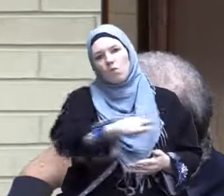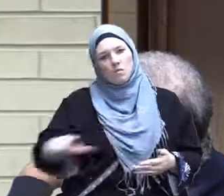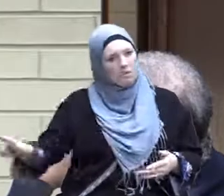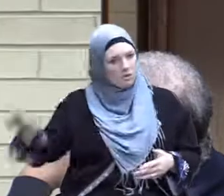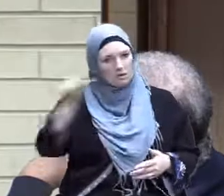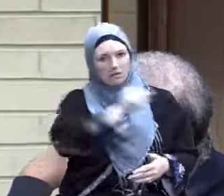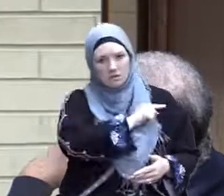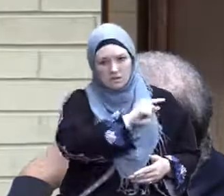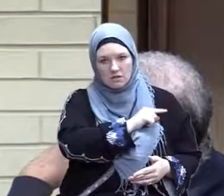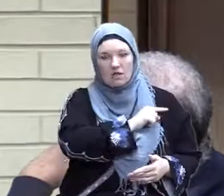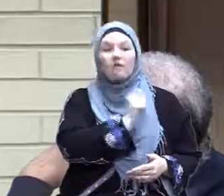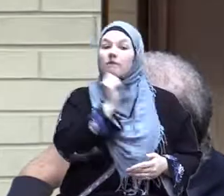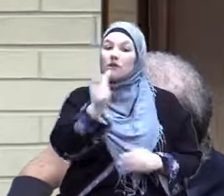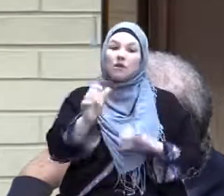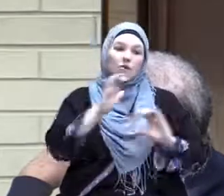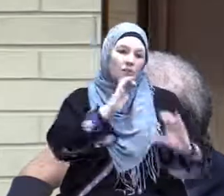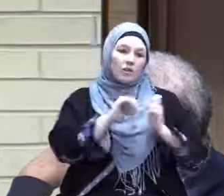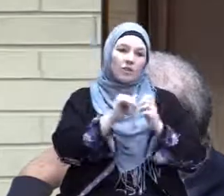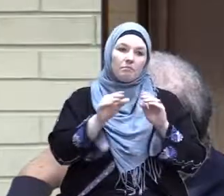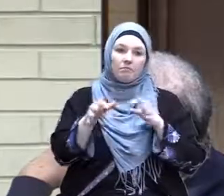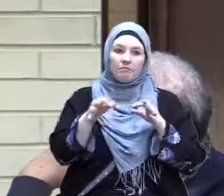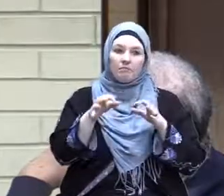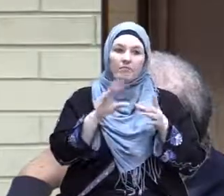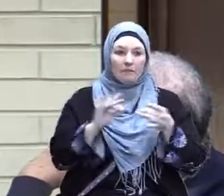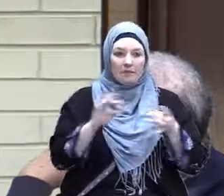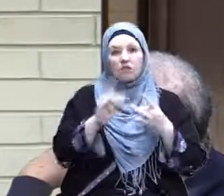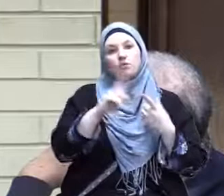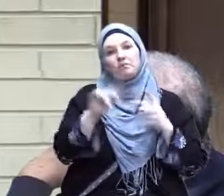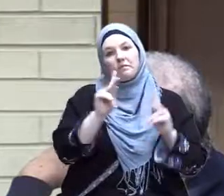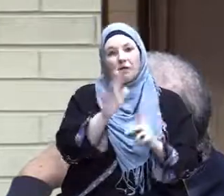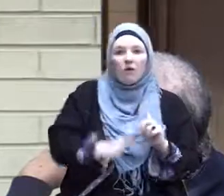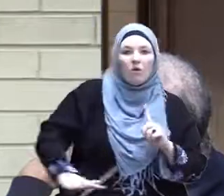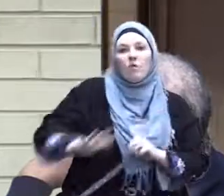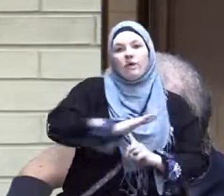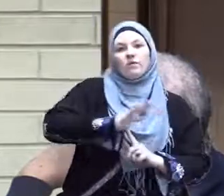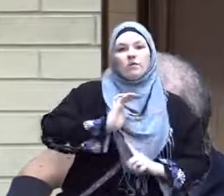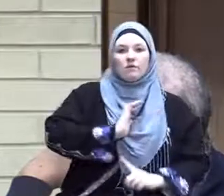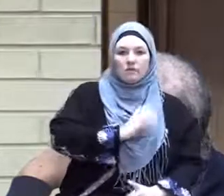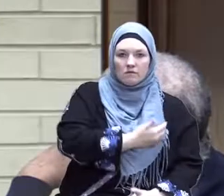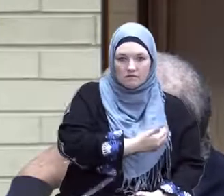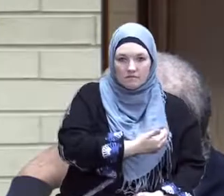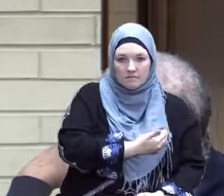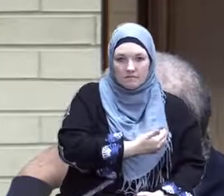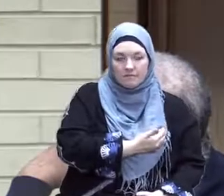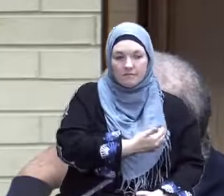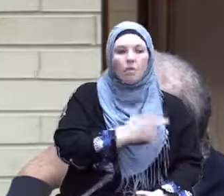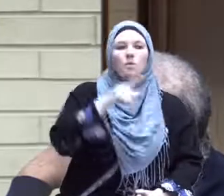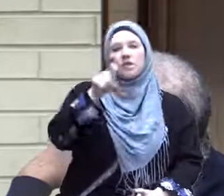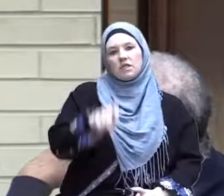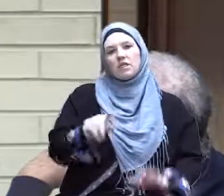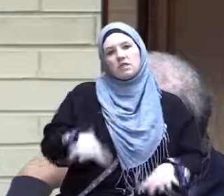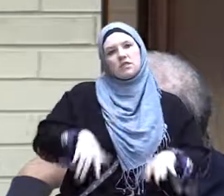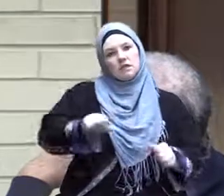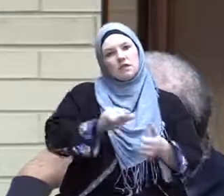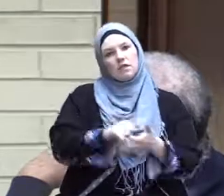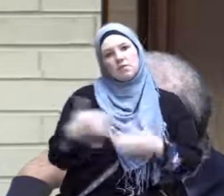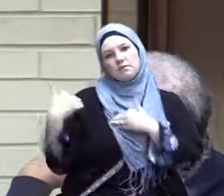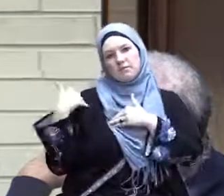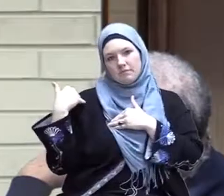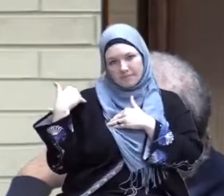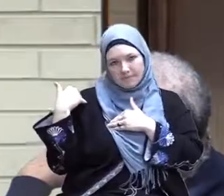guilty of not communicating the message to people around us. And we need to take that